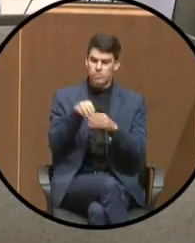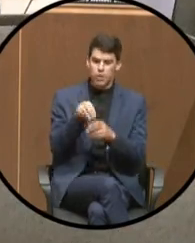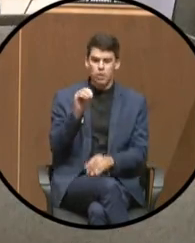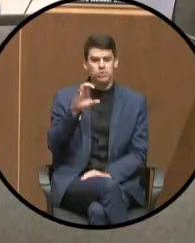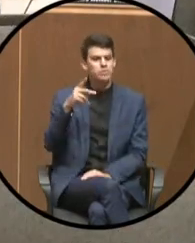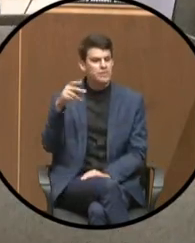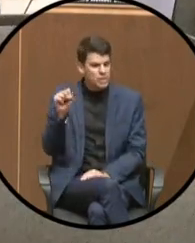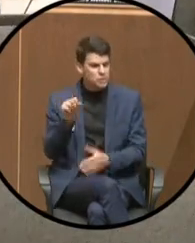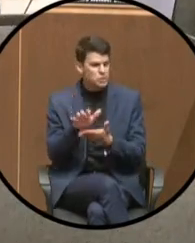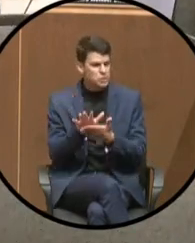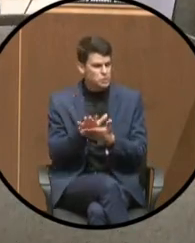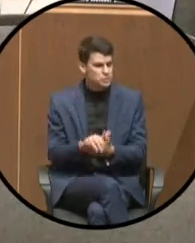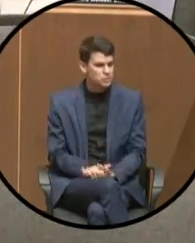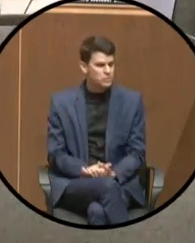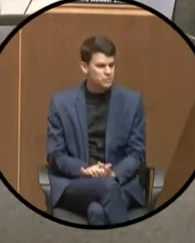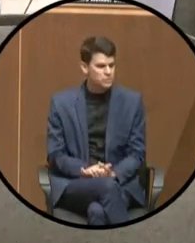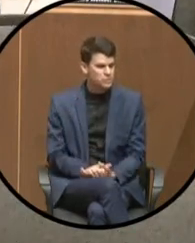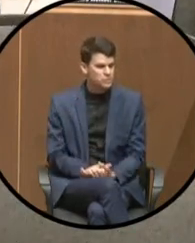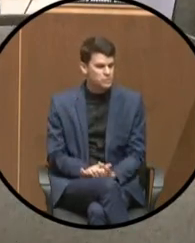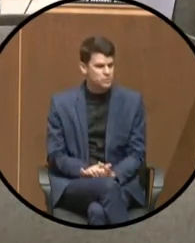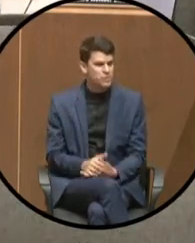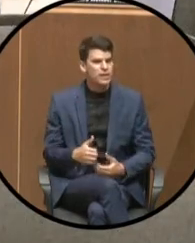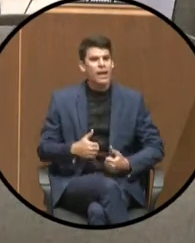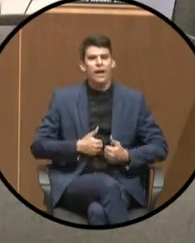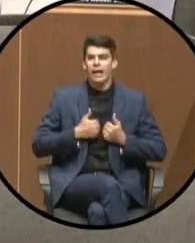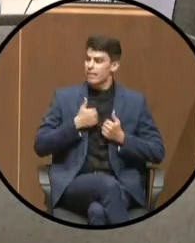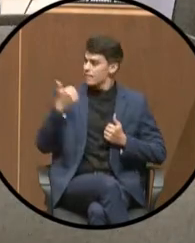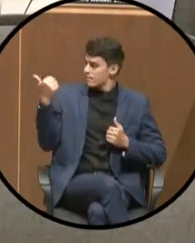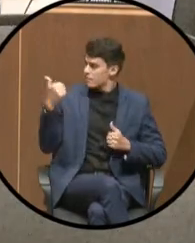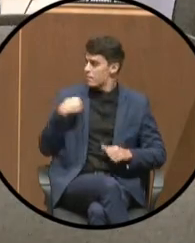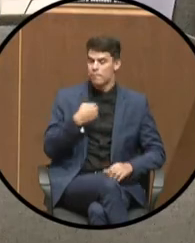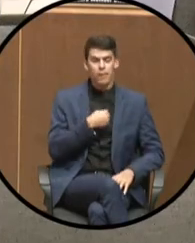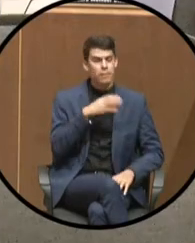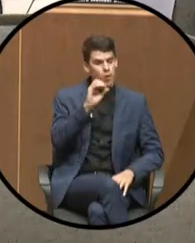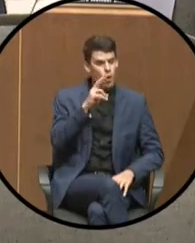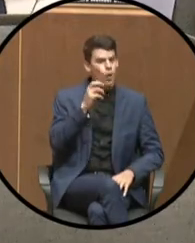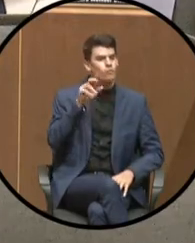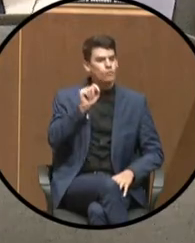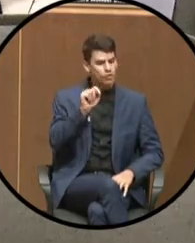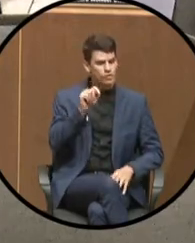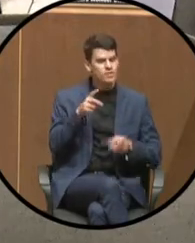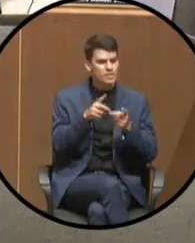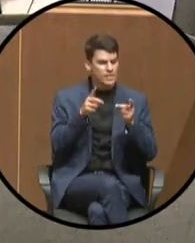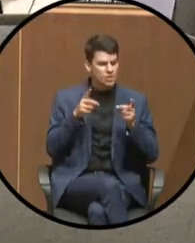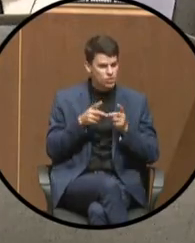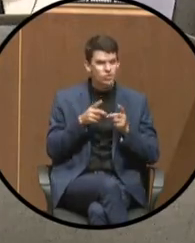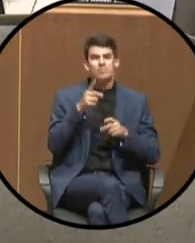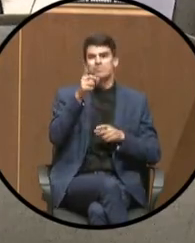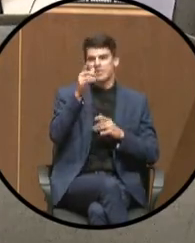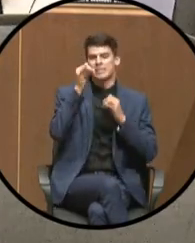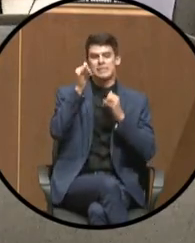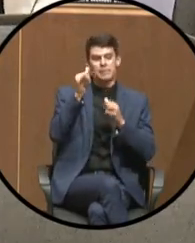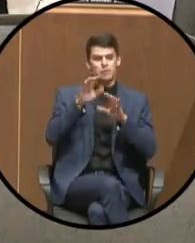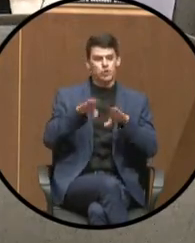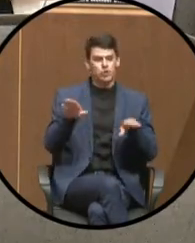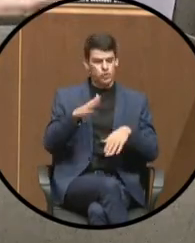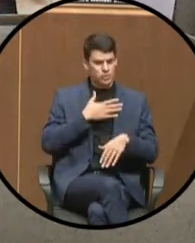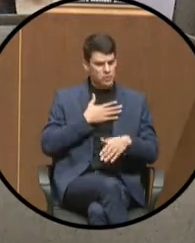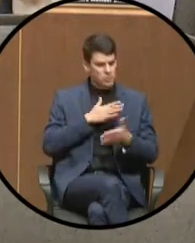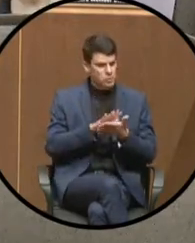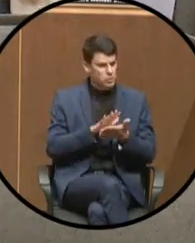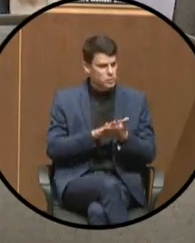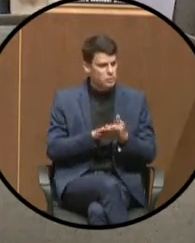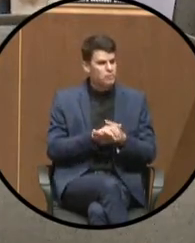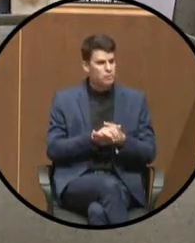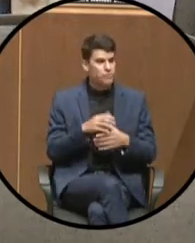Public Schools. I live in Member Cobert's district. She is also a parent of children who went to the same schools as mine. I